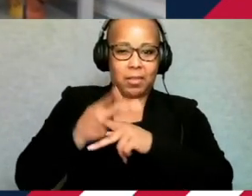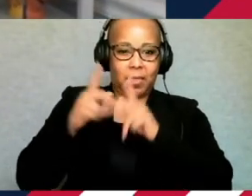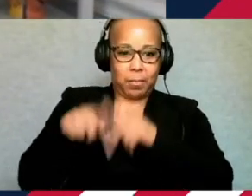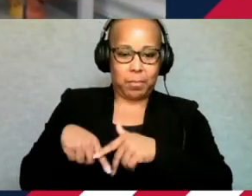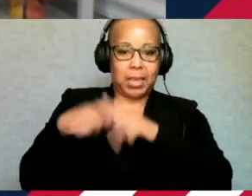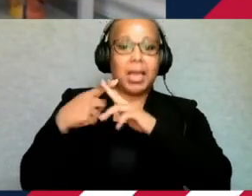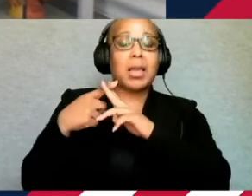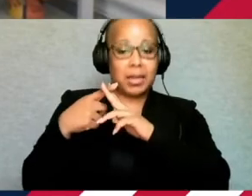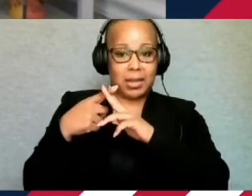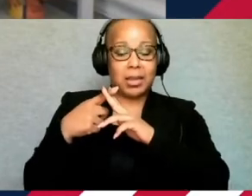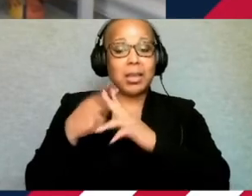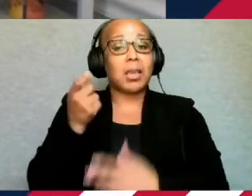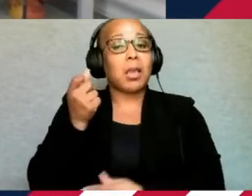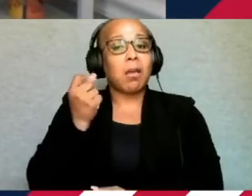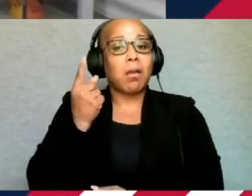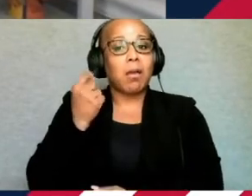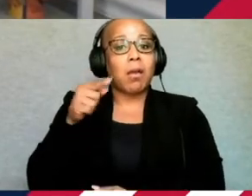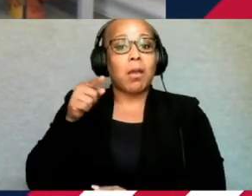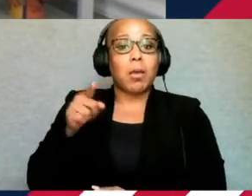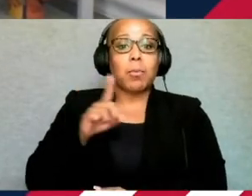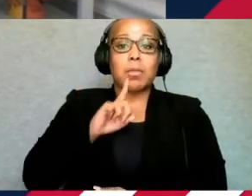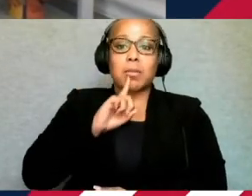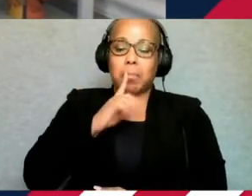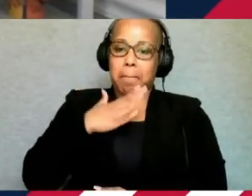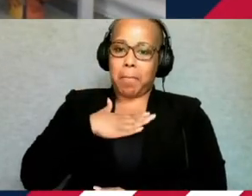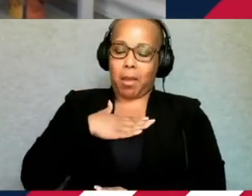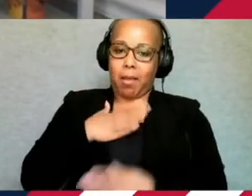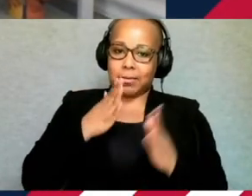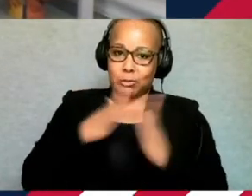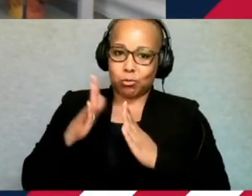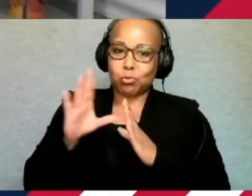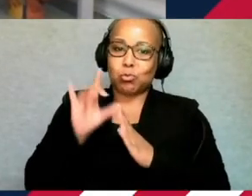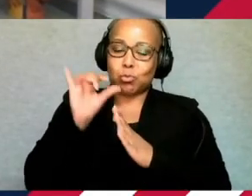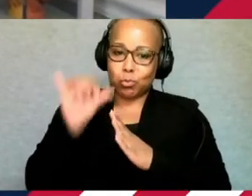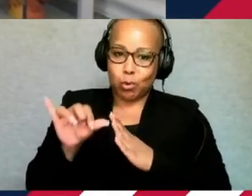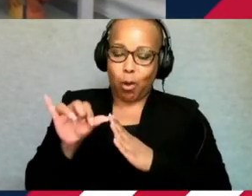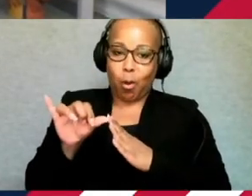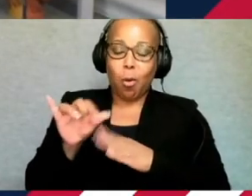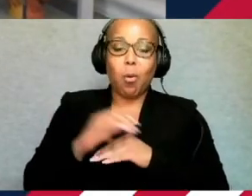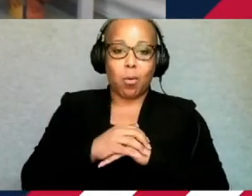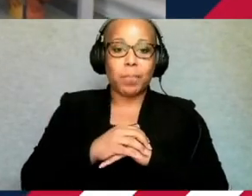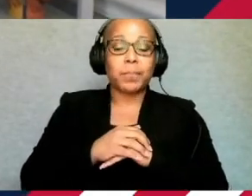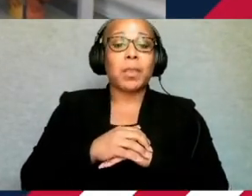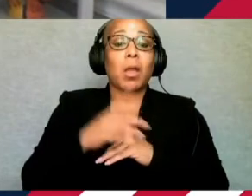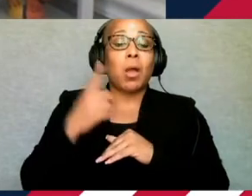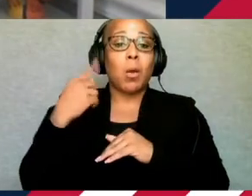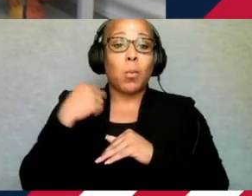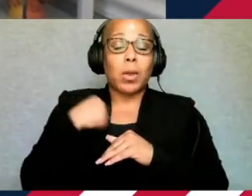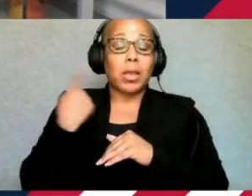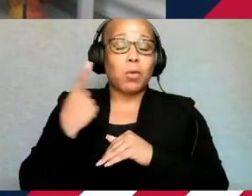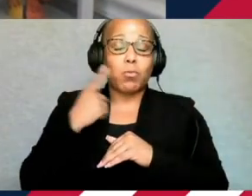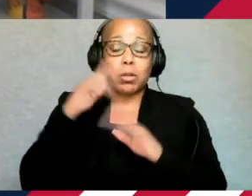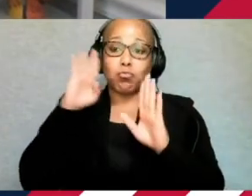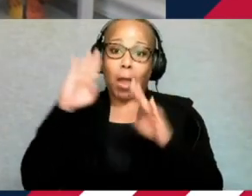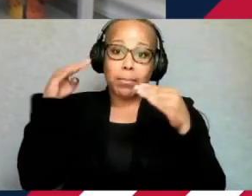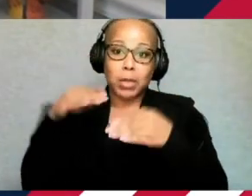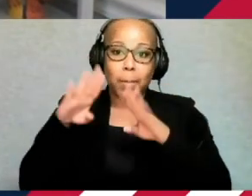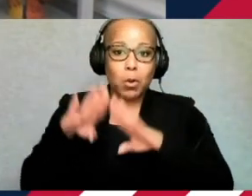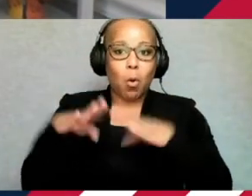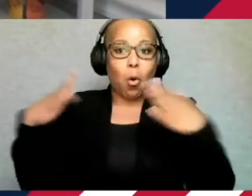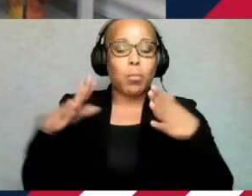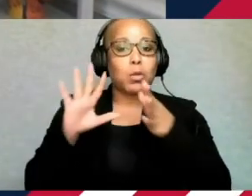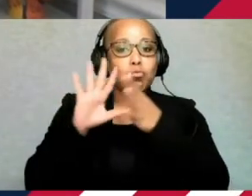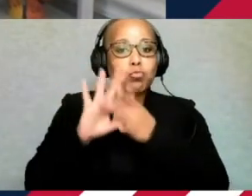It was absolutely my intention to do so. We got wrapped up in our opening remarks, and